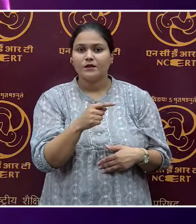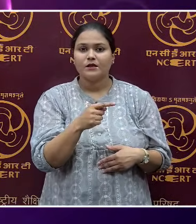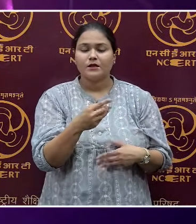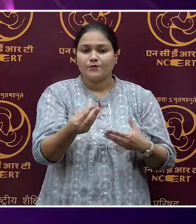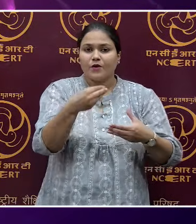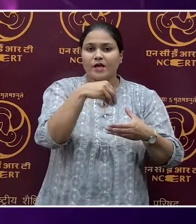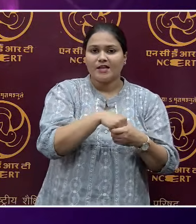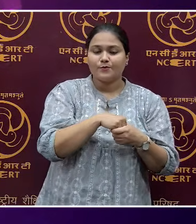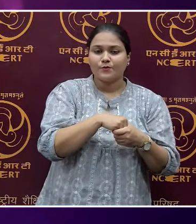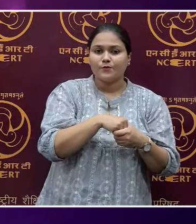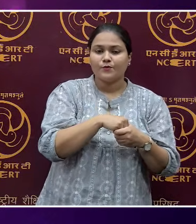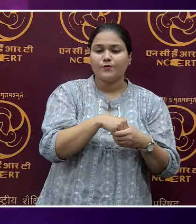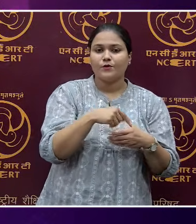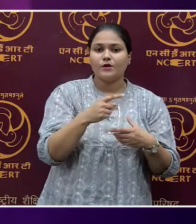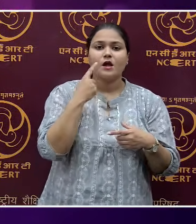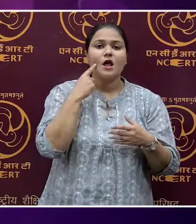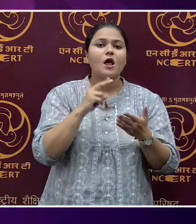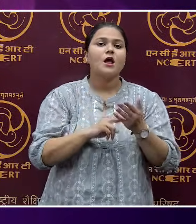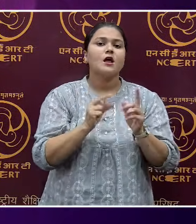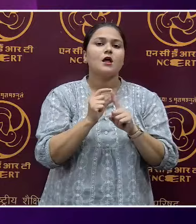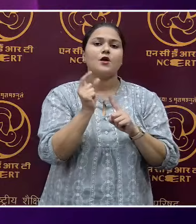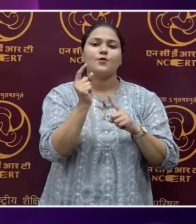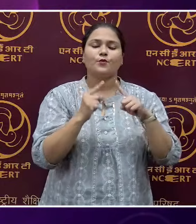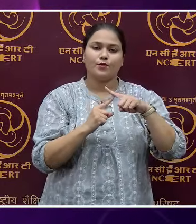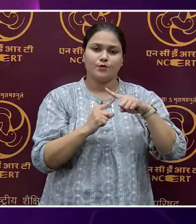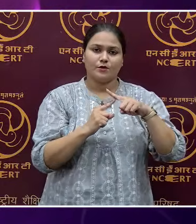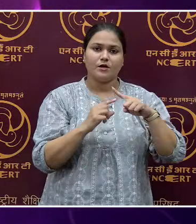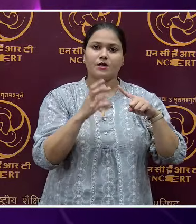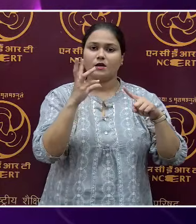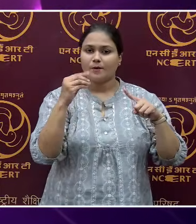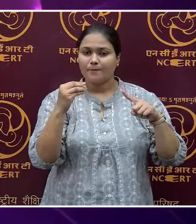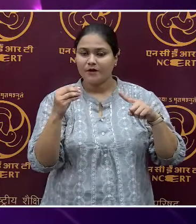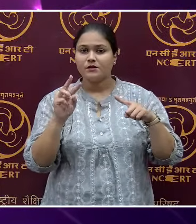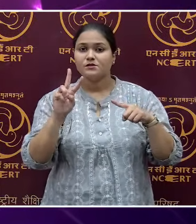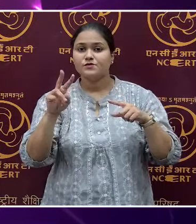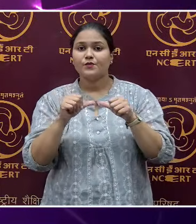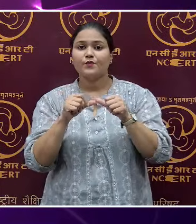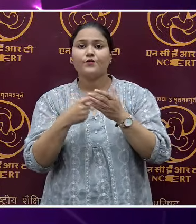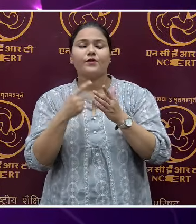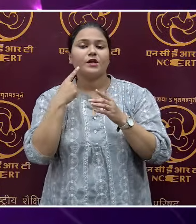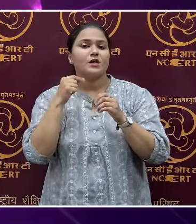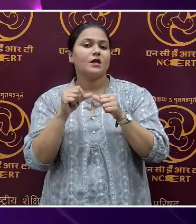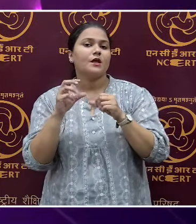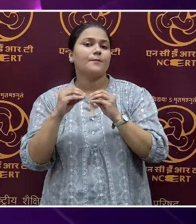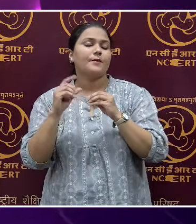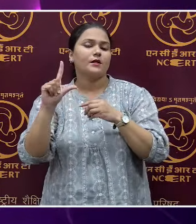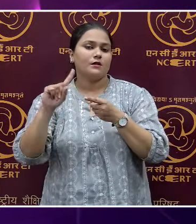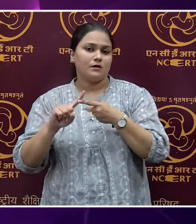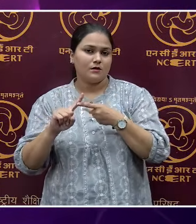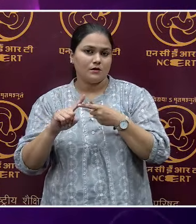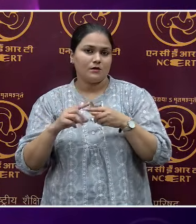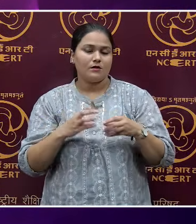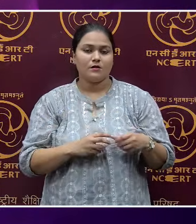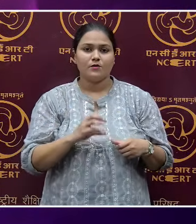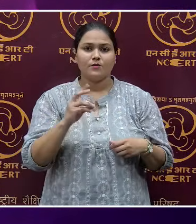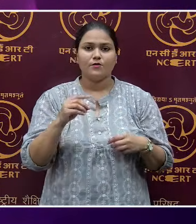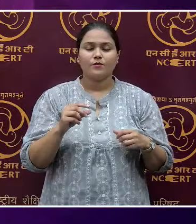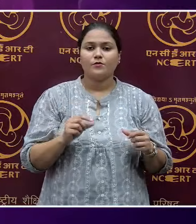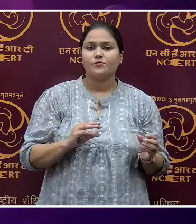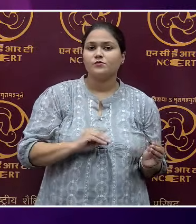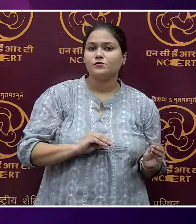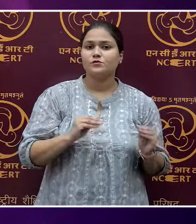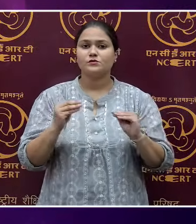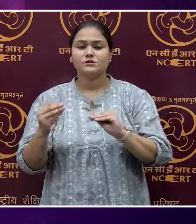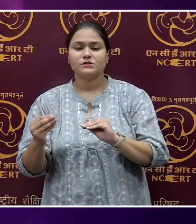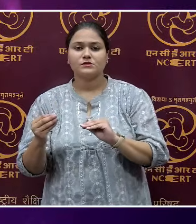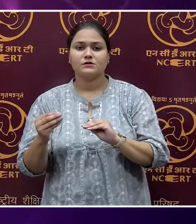here. So number is a variable here. We are taking a number and passing a function input. You